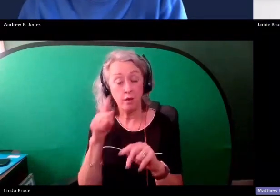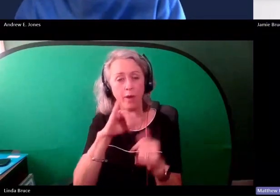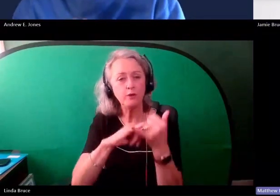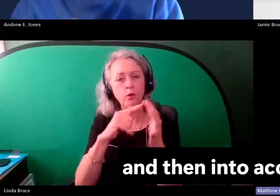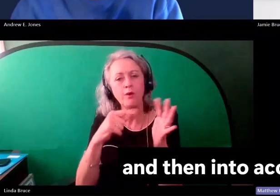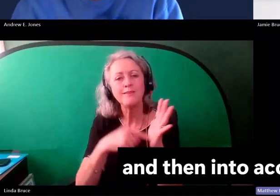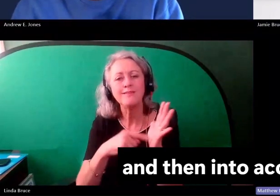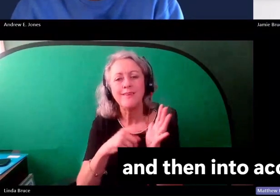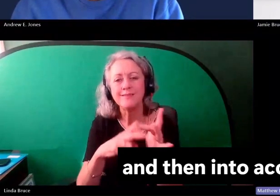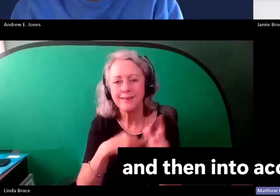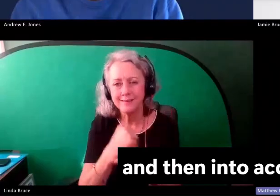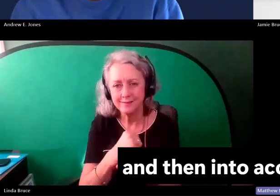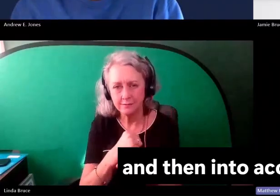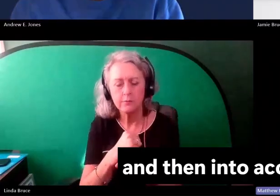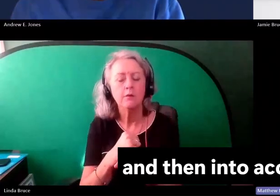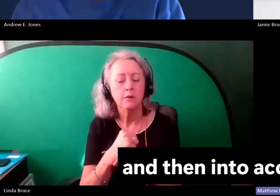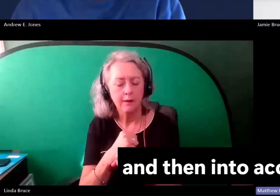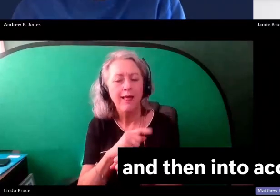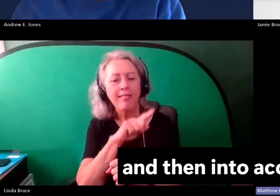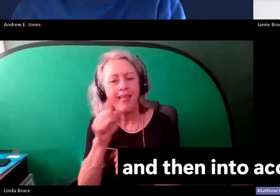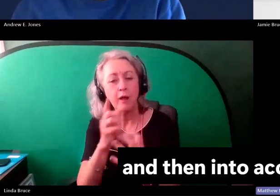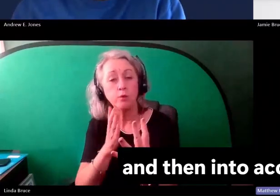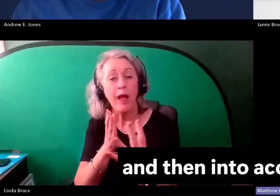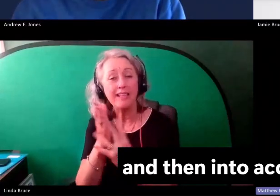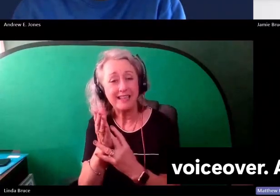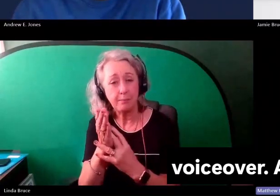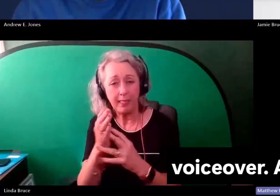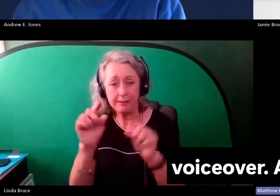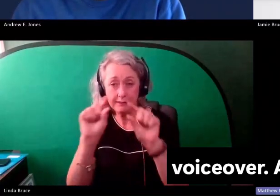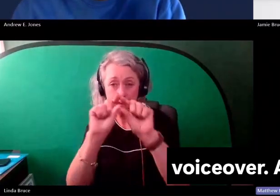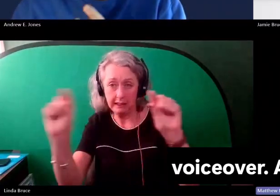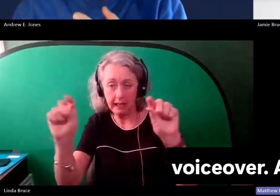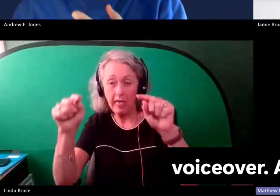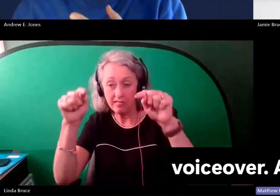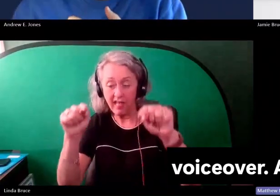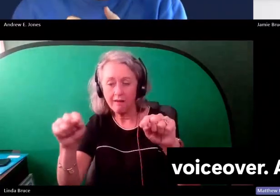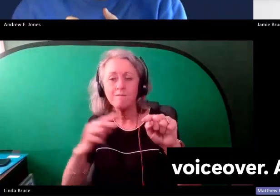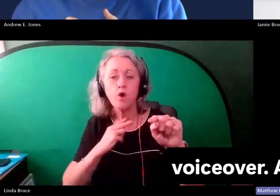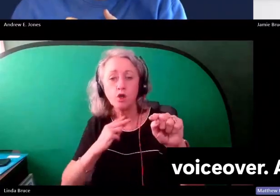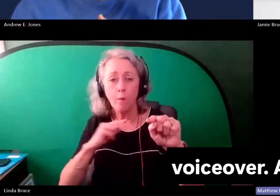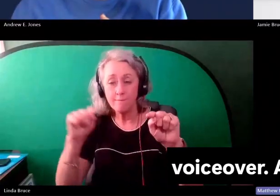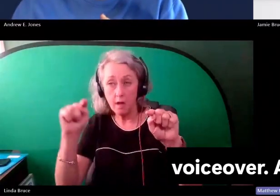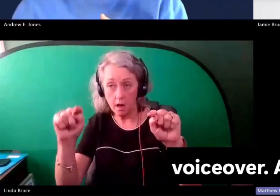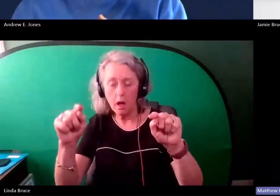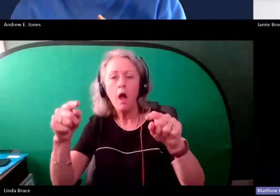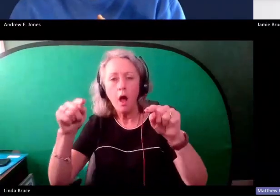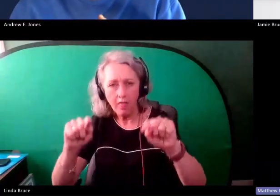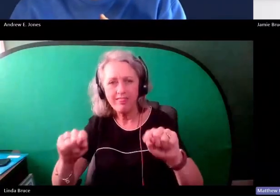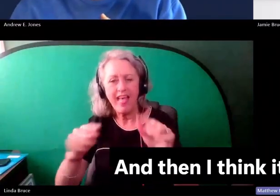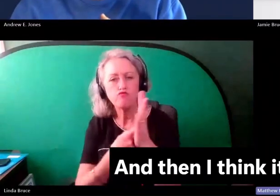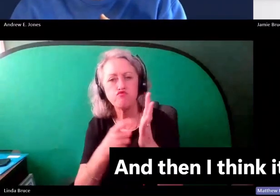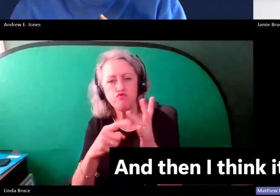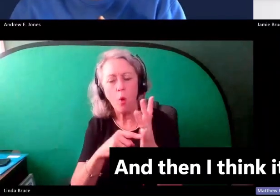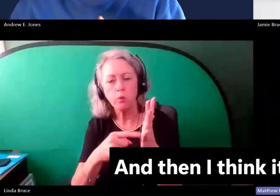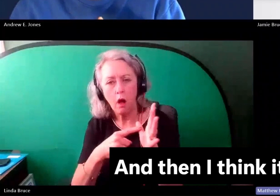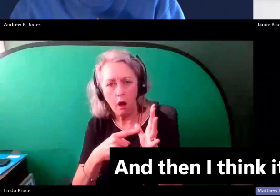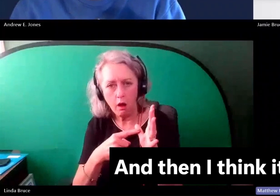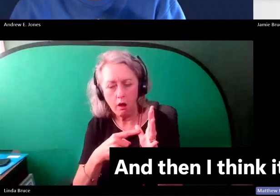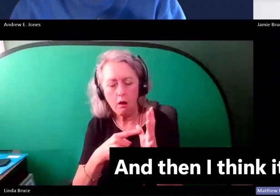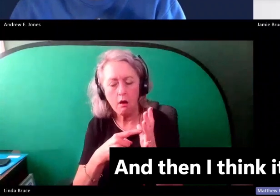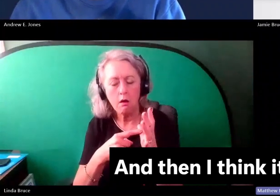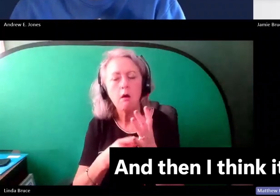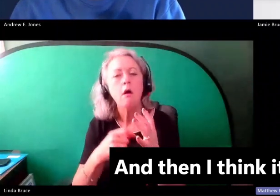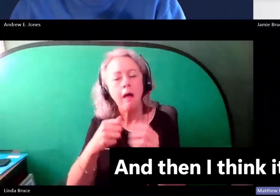settings, and then into accessibility, and then VoiceOver, and then rotor, and then I think